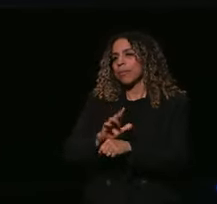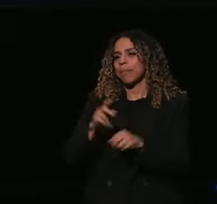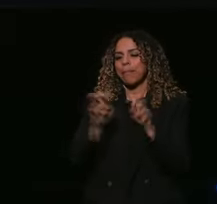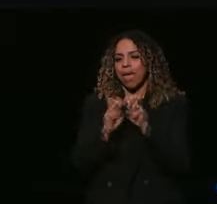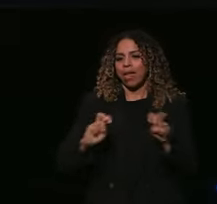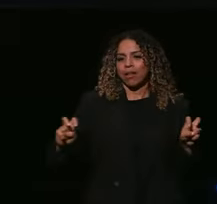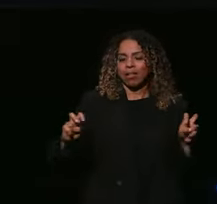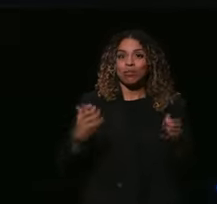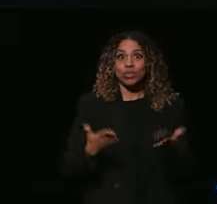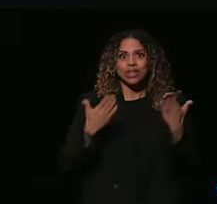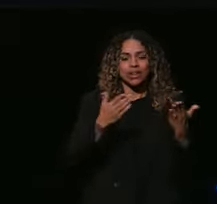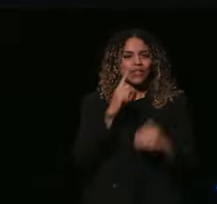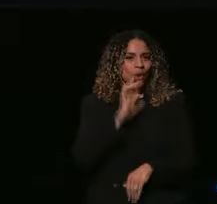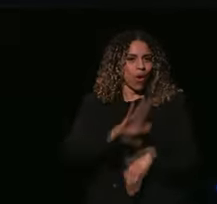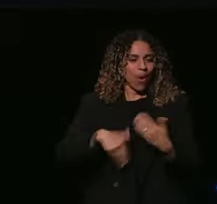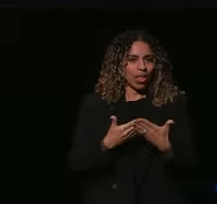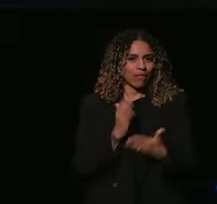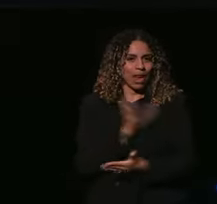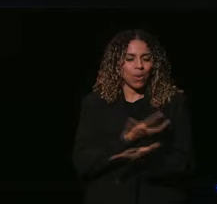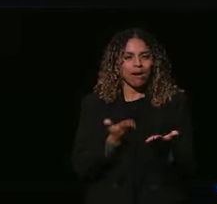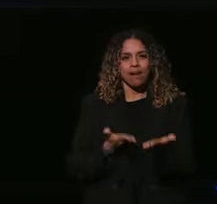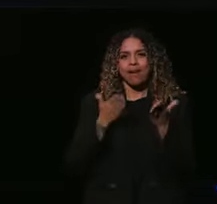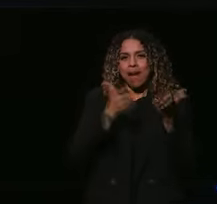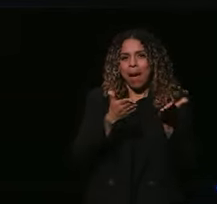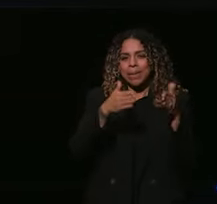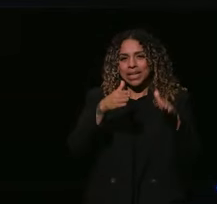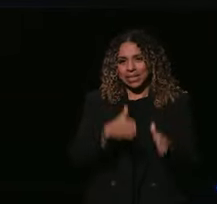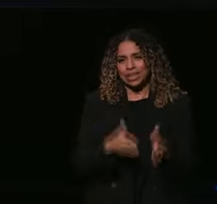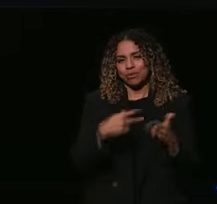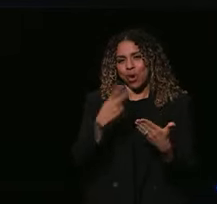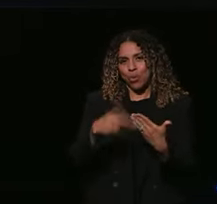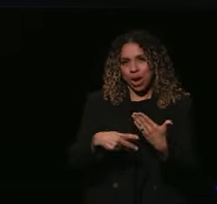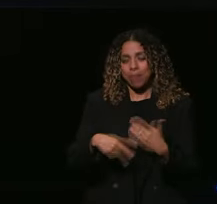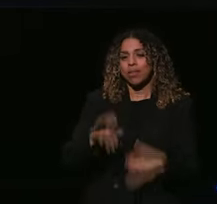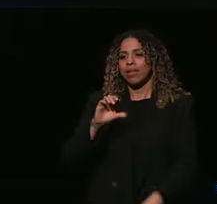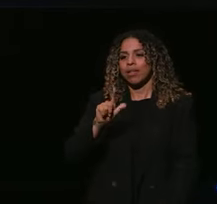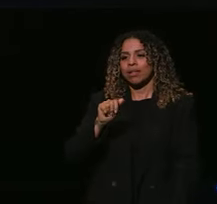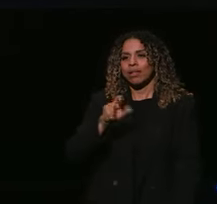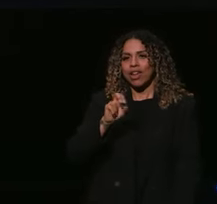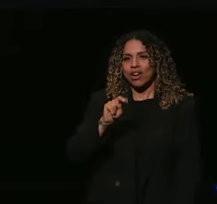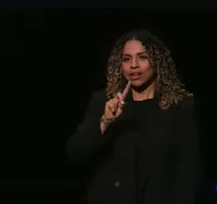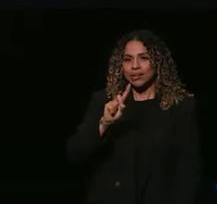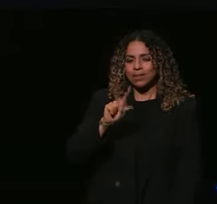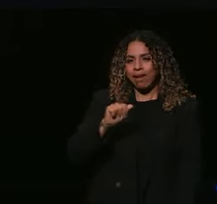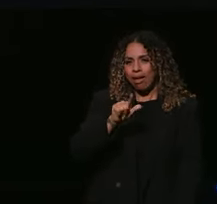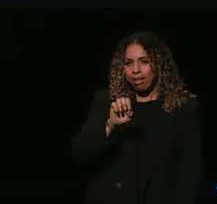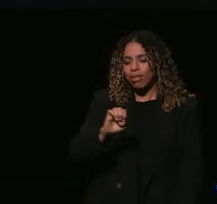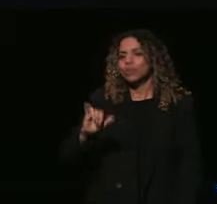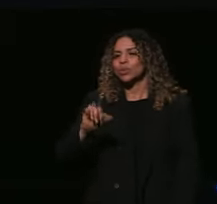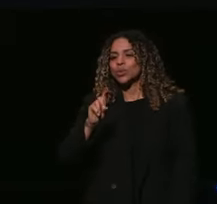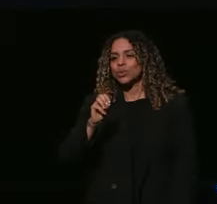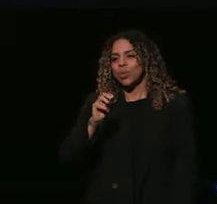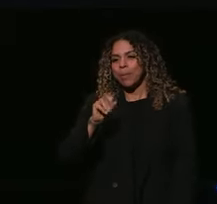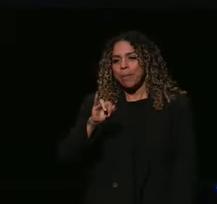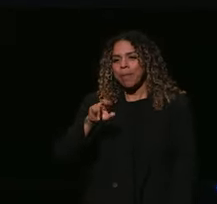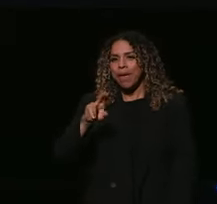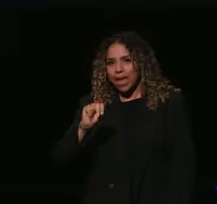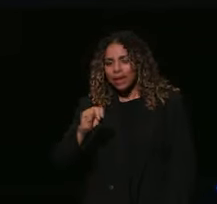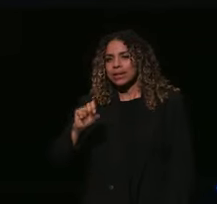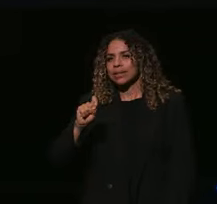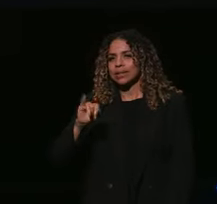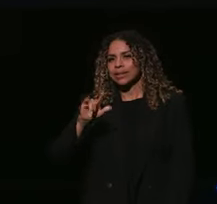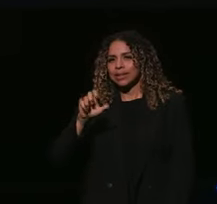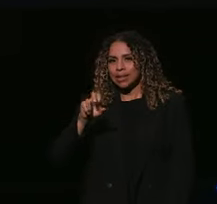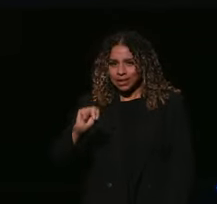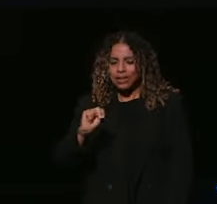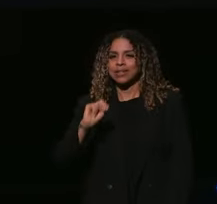nominee programs. Nominee programs support provided by Claren Dell and Domaine Clarence Dillon, the Academy Museum of Motion